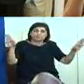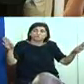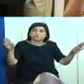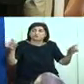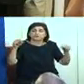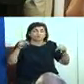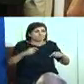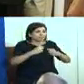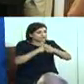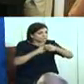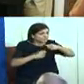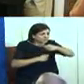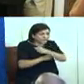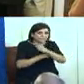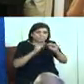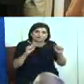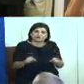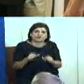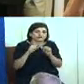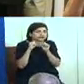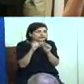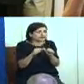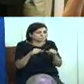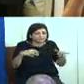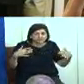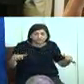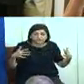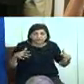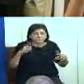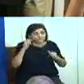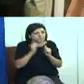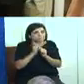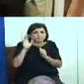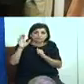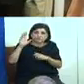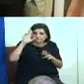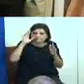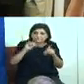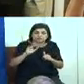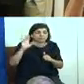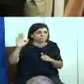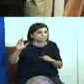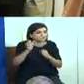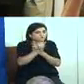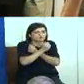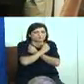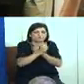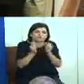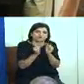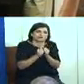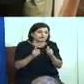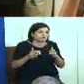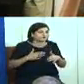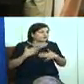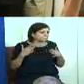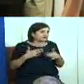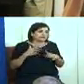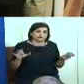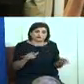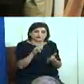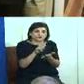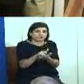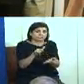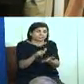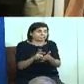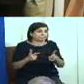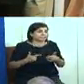very foundation may continue to tremble with your hope, with your love, and with joy. And in doing so, the